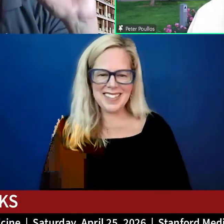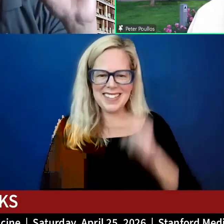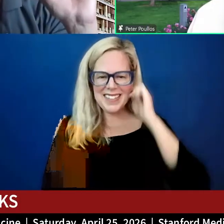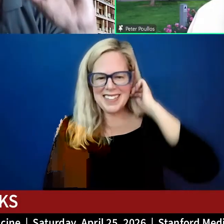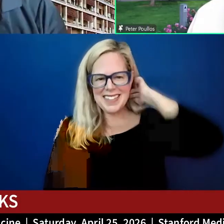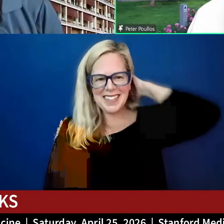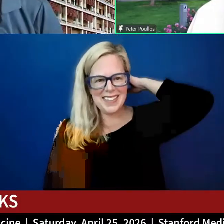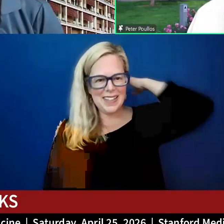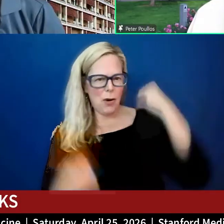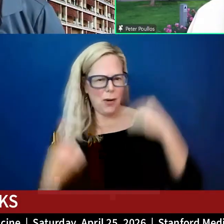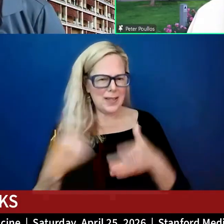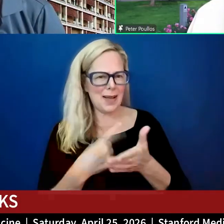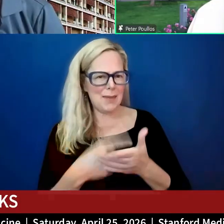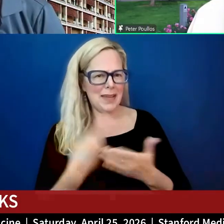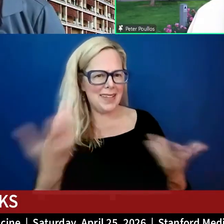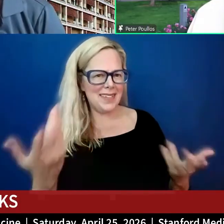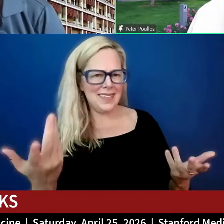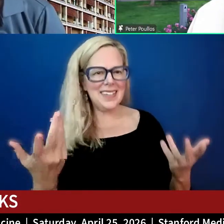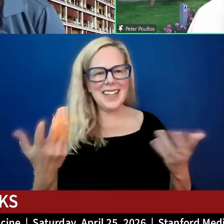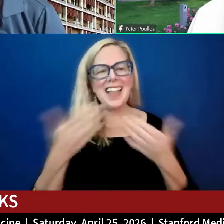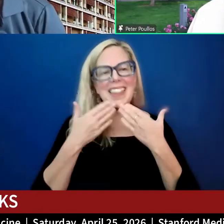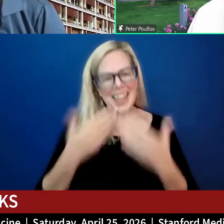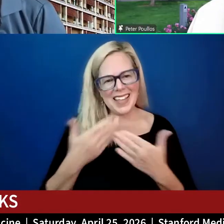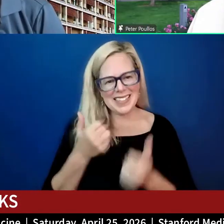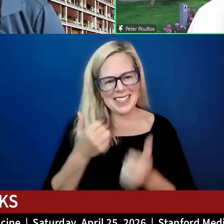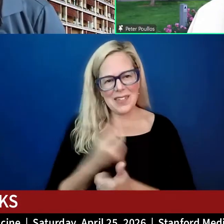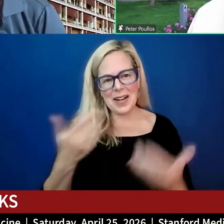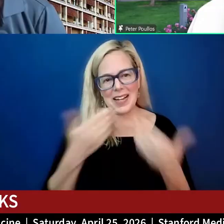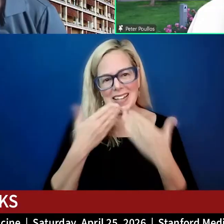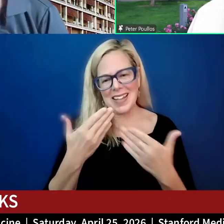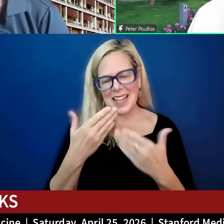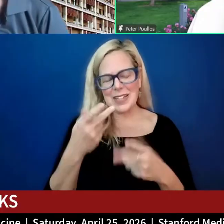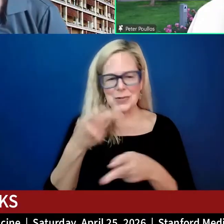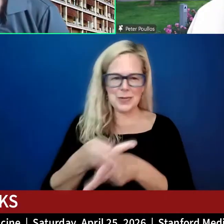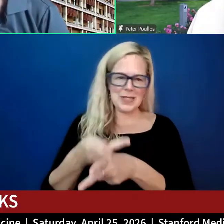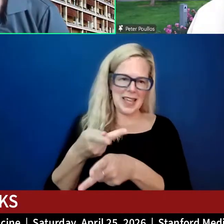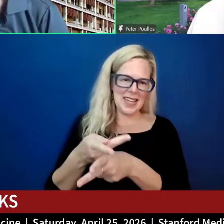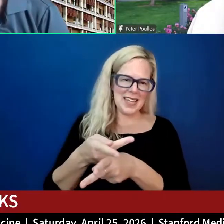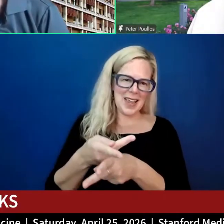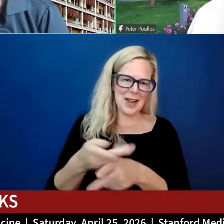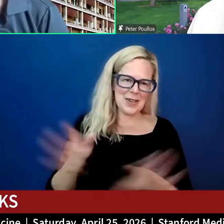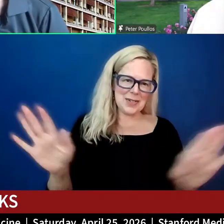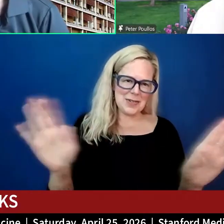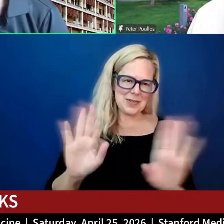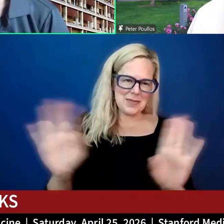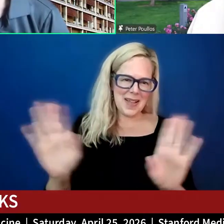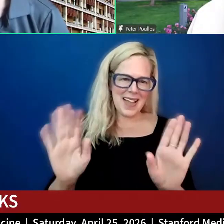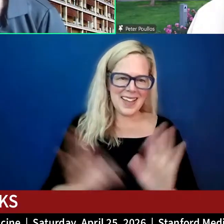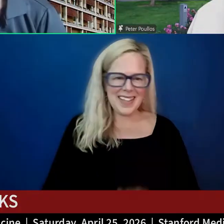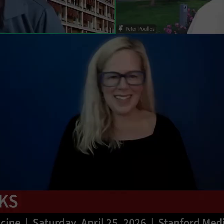or at something. Anyways, thanks everyone. Take care. Goodbye.